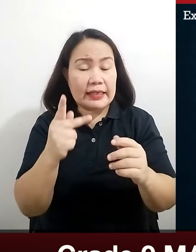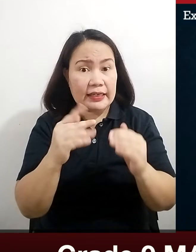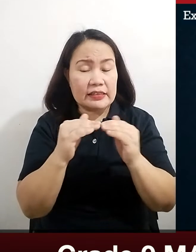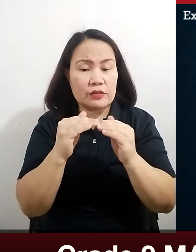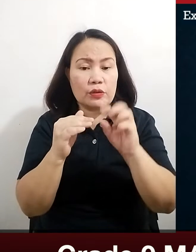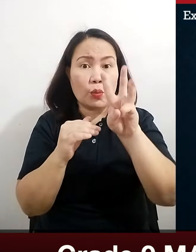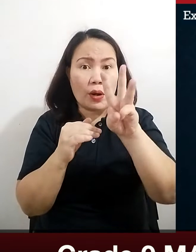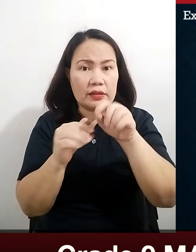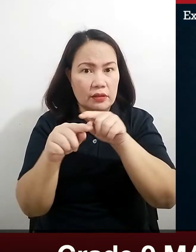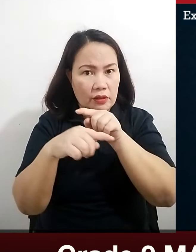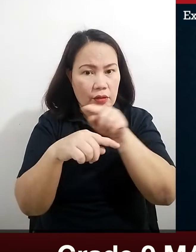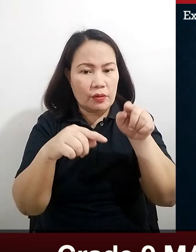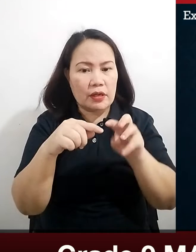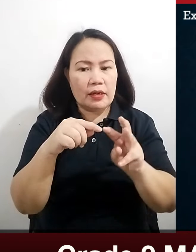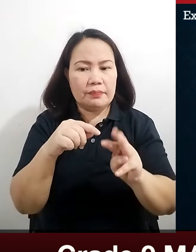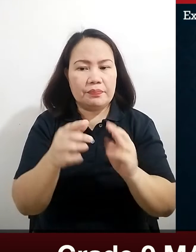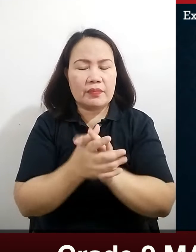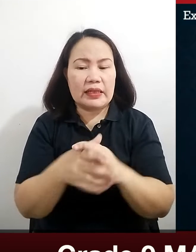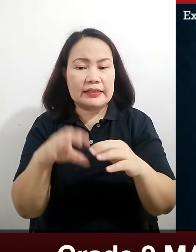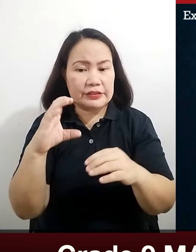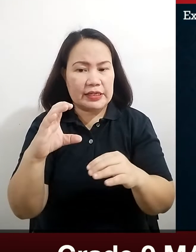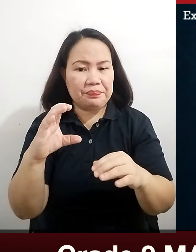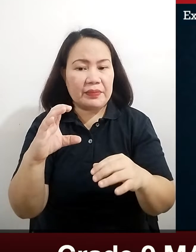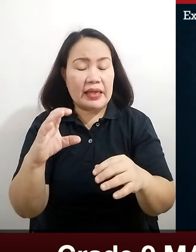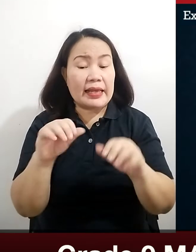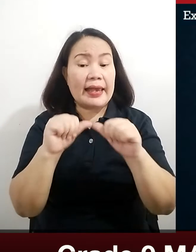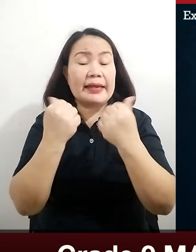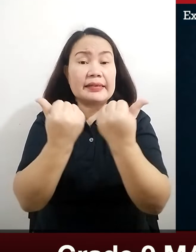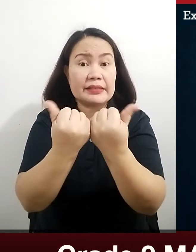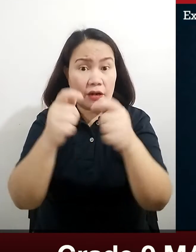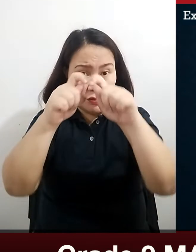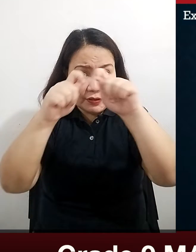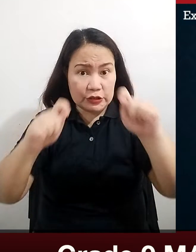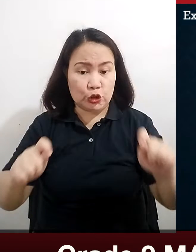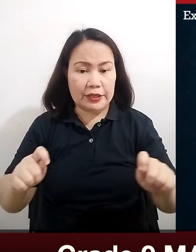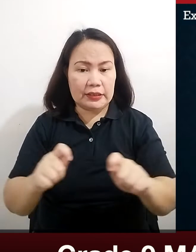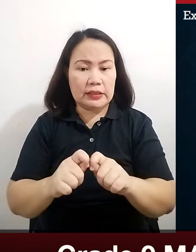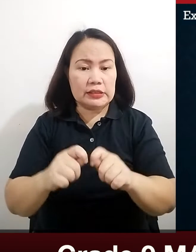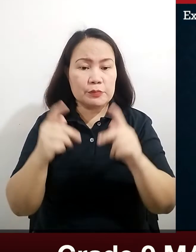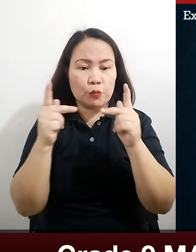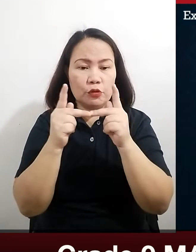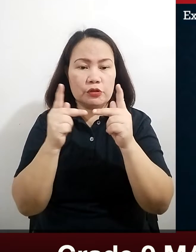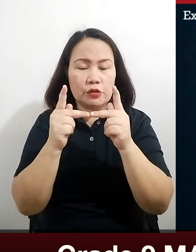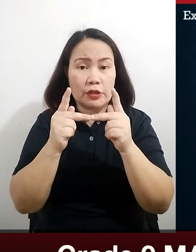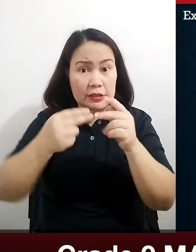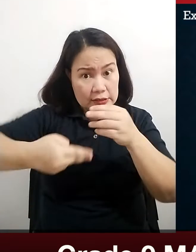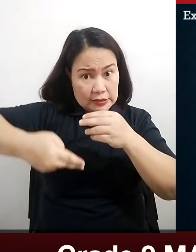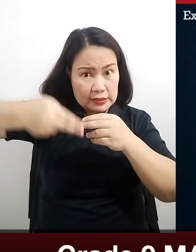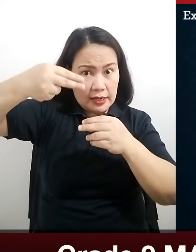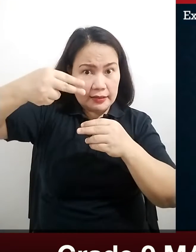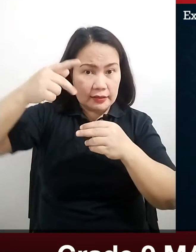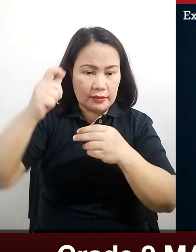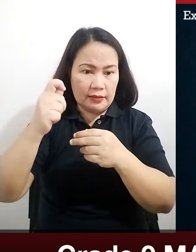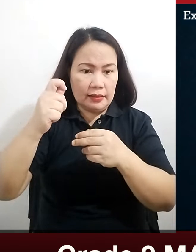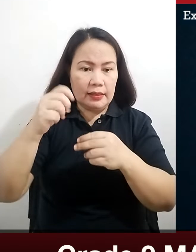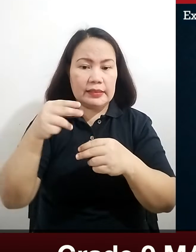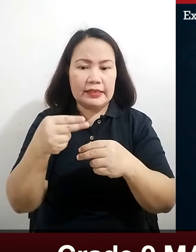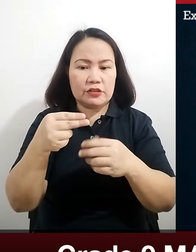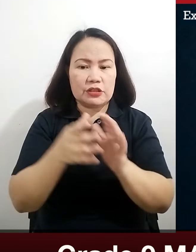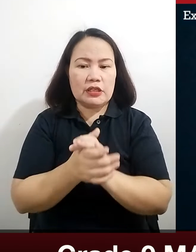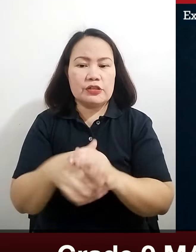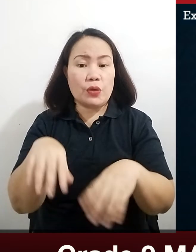area A of a triangle is proportional to its height, H. So, that is, A is equal